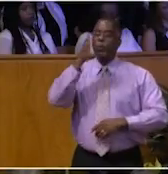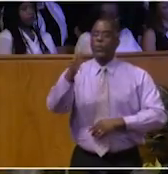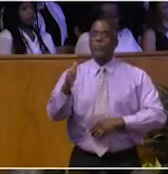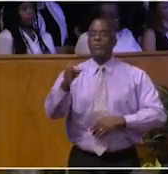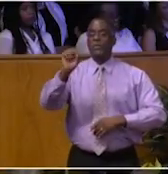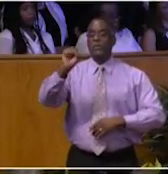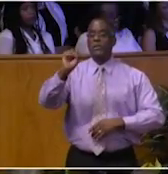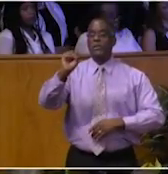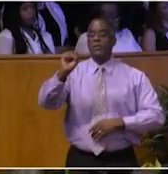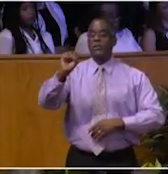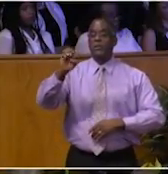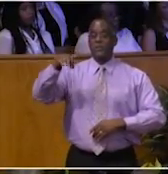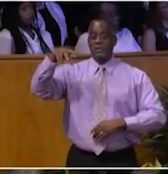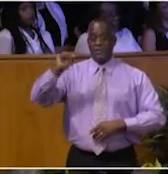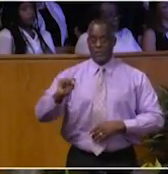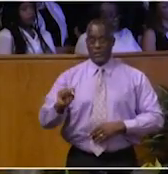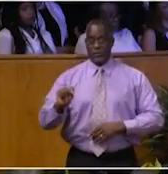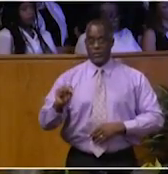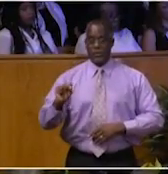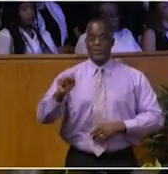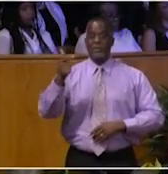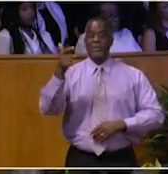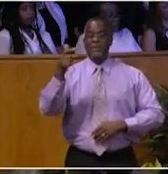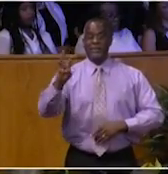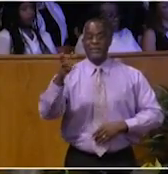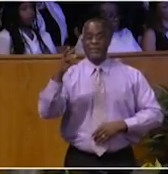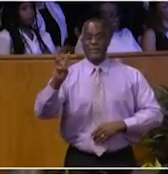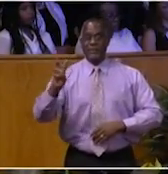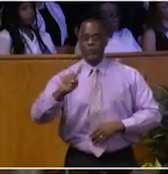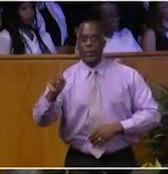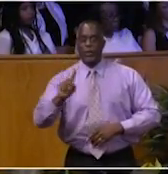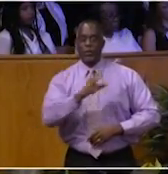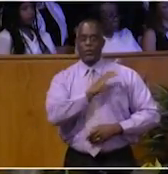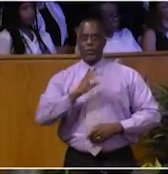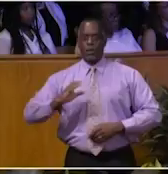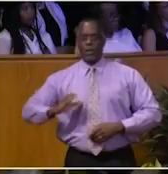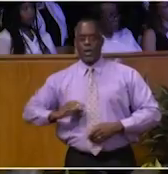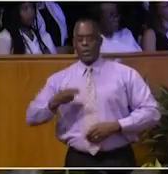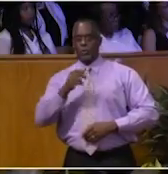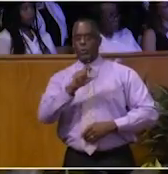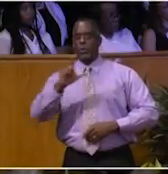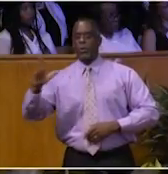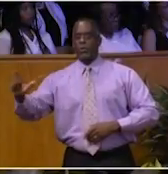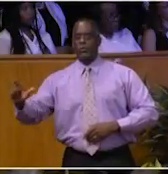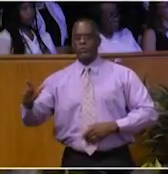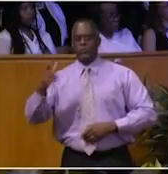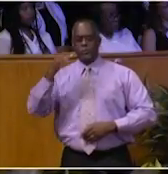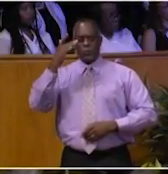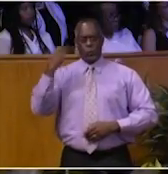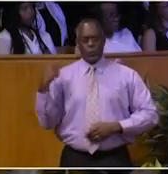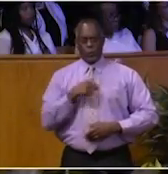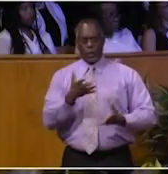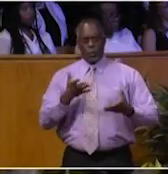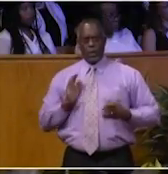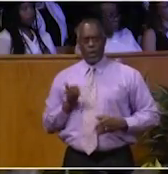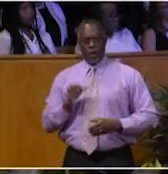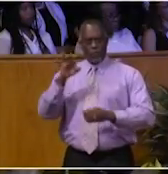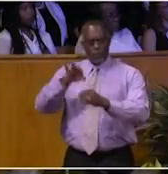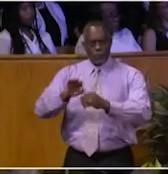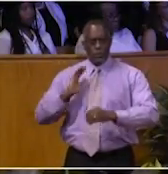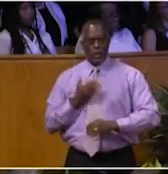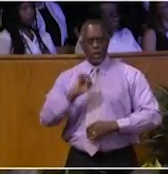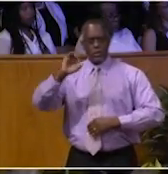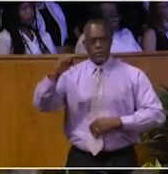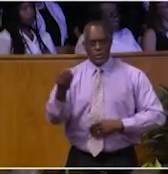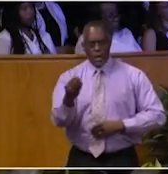the halls of Congress under the banner that our votes, our jobs,